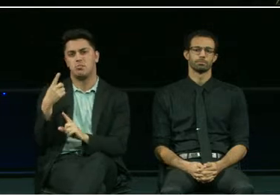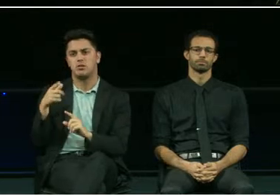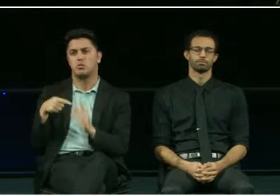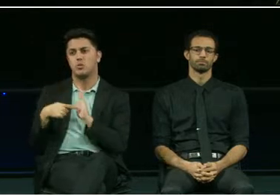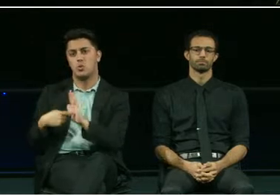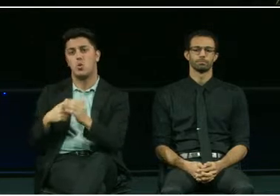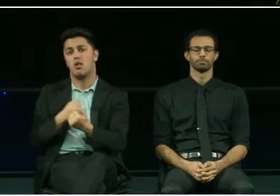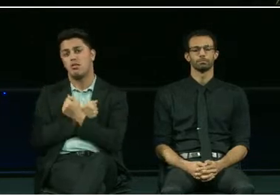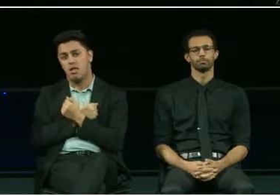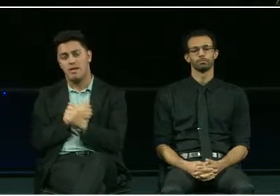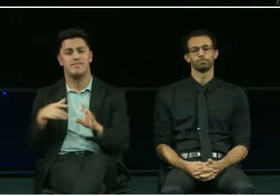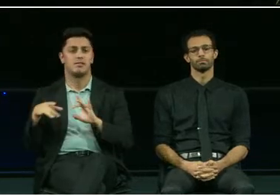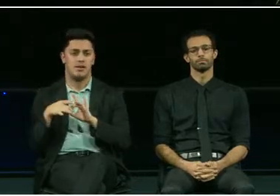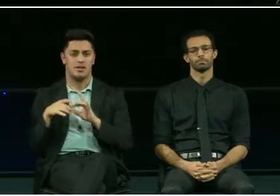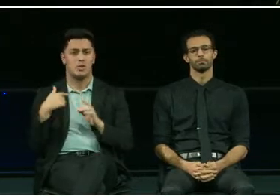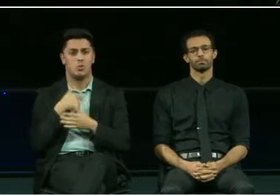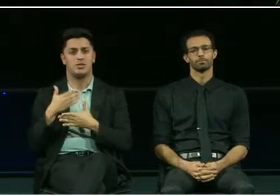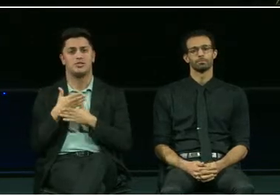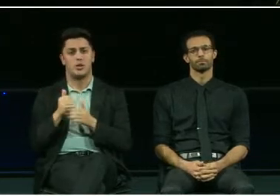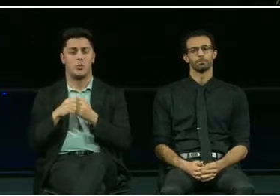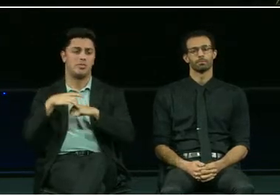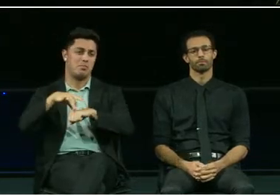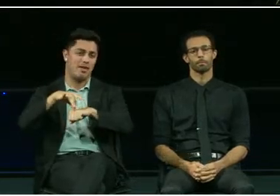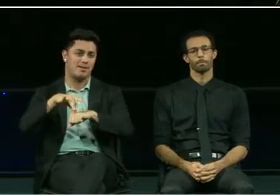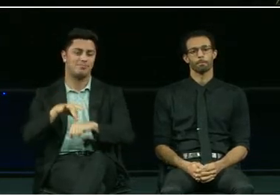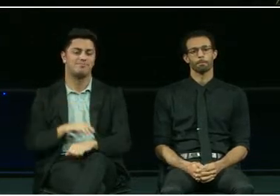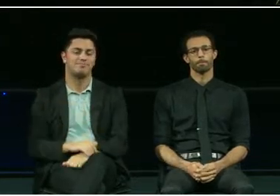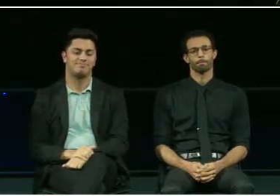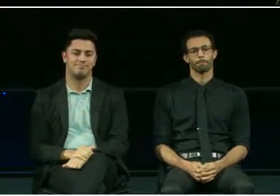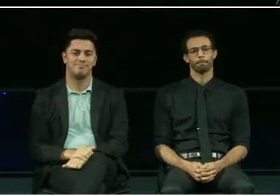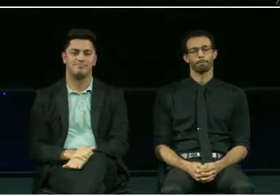connection that we share with this planet and other living creatures.